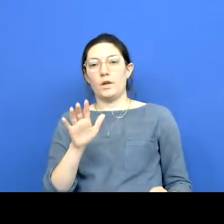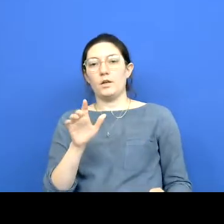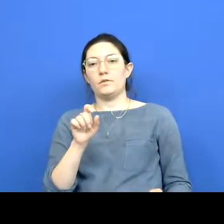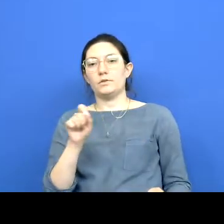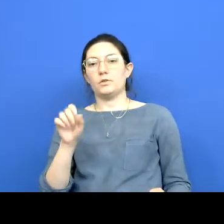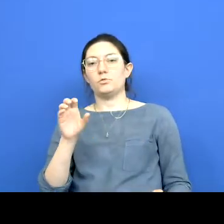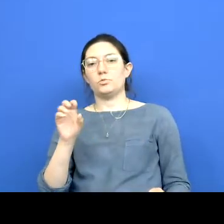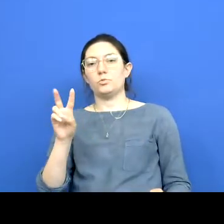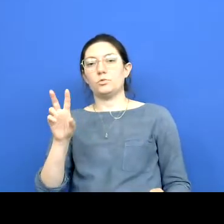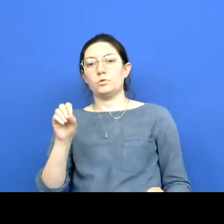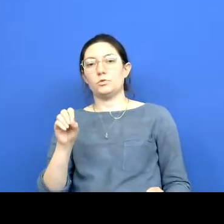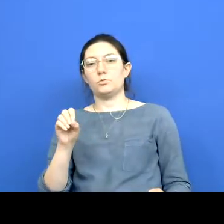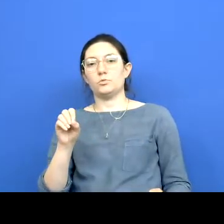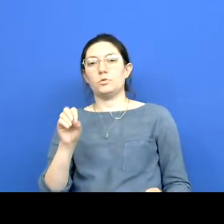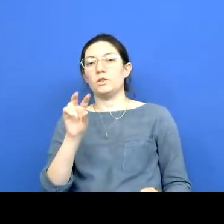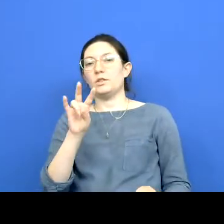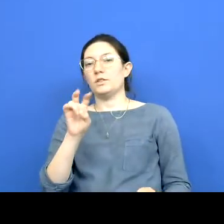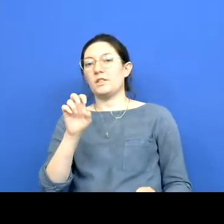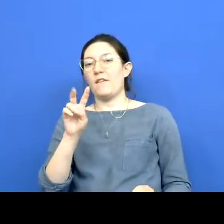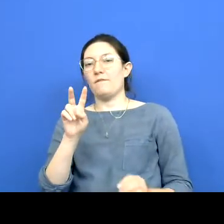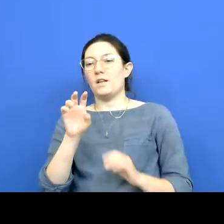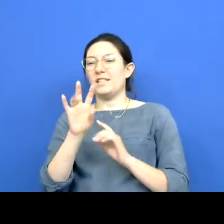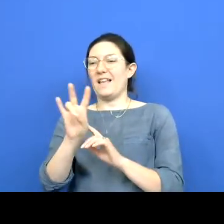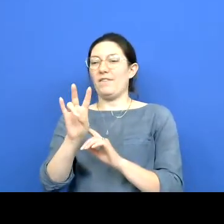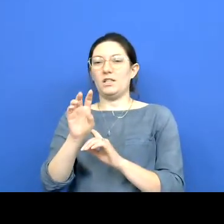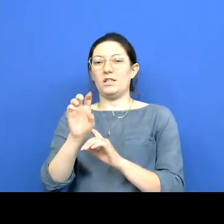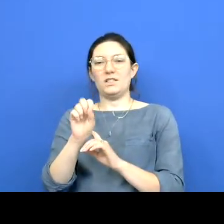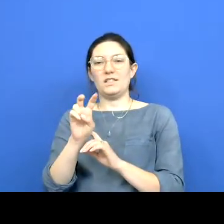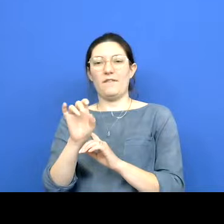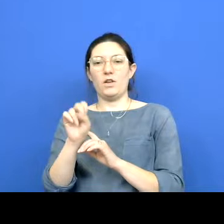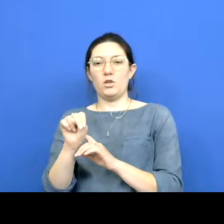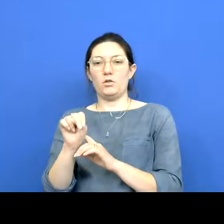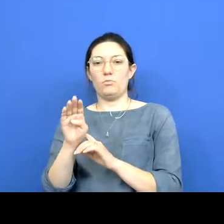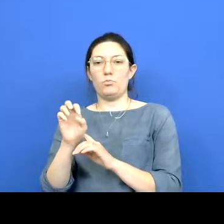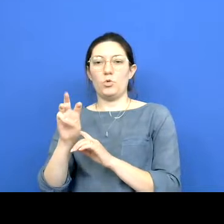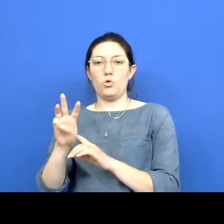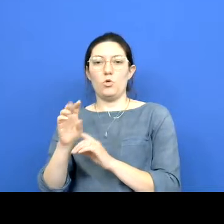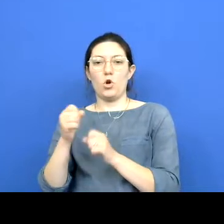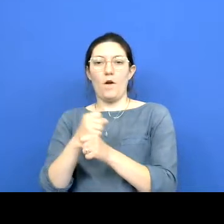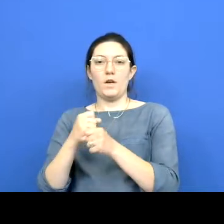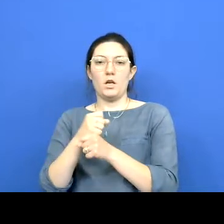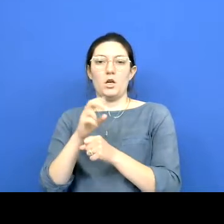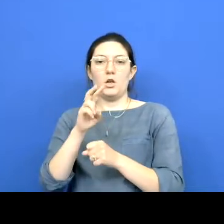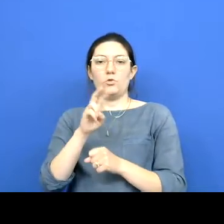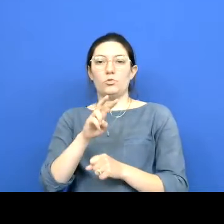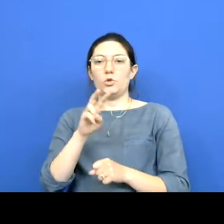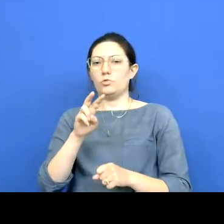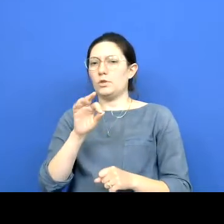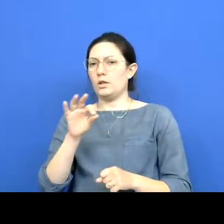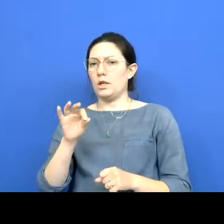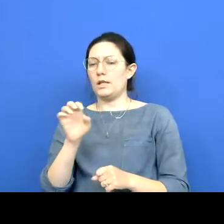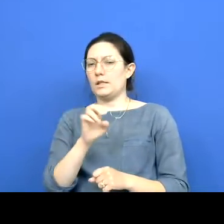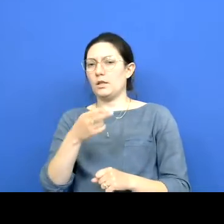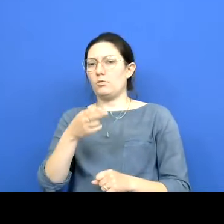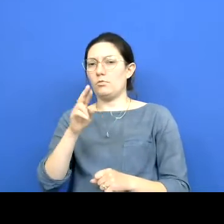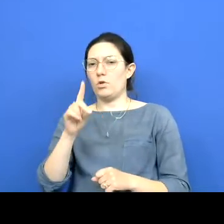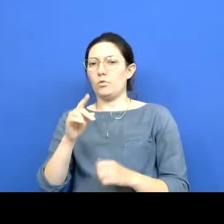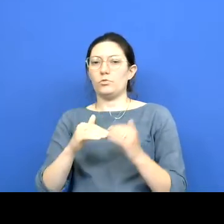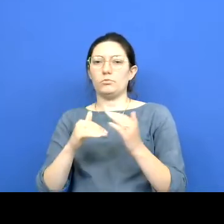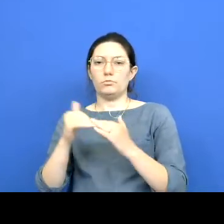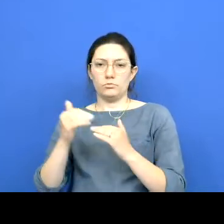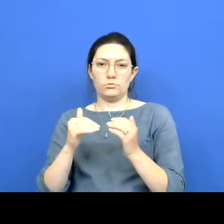2025-020 7 Brew Coffee, 2599 East Henrietta Road, to construct and operate a restaurant with